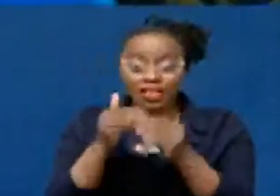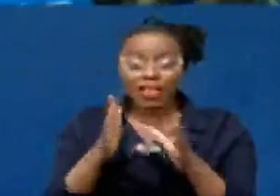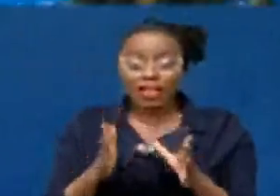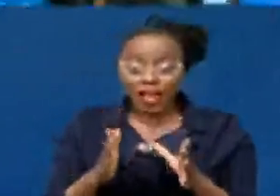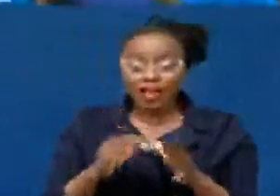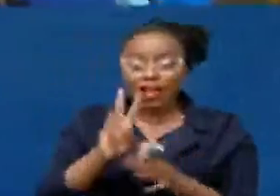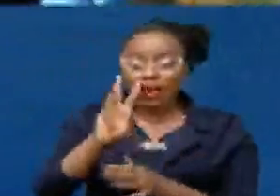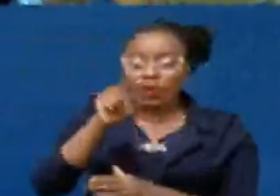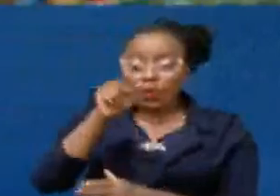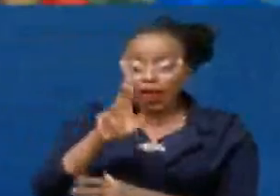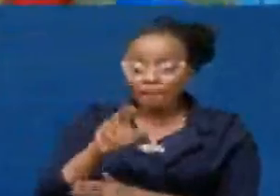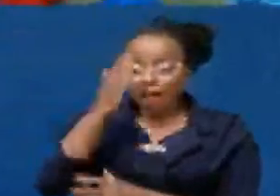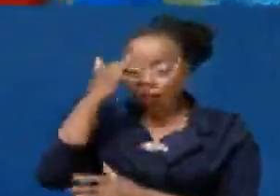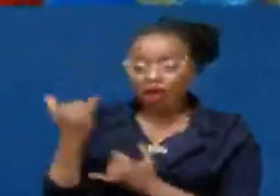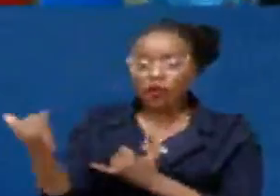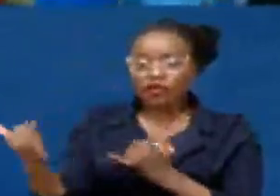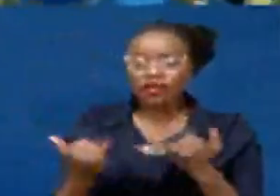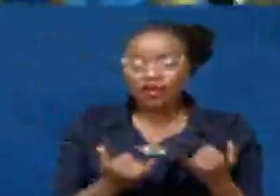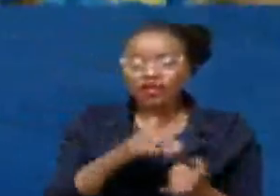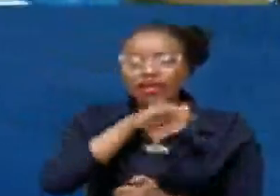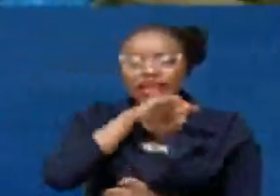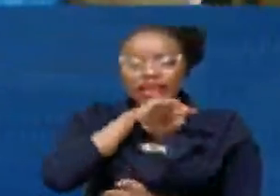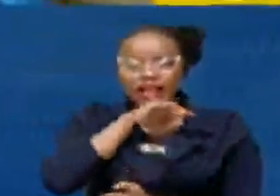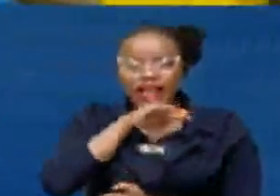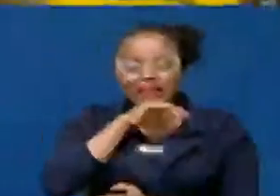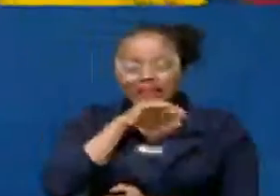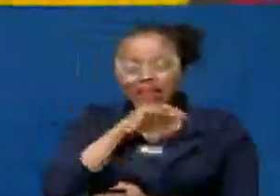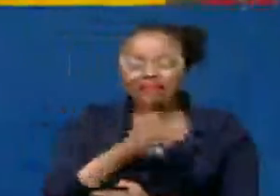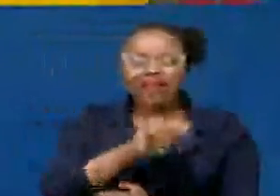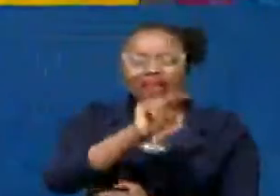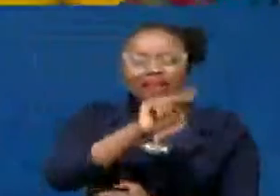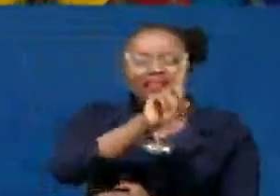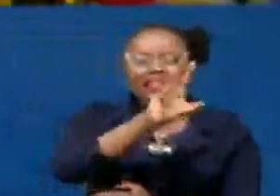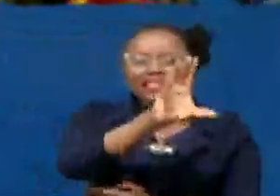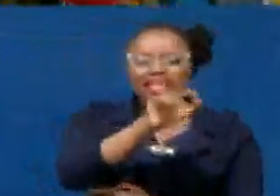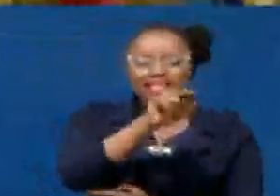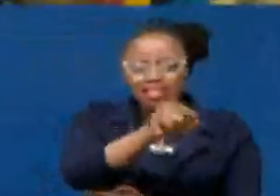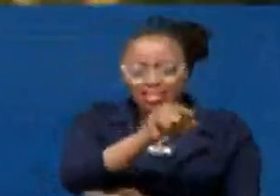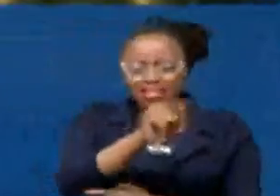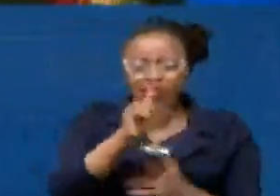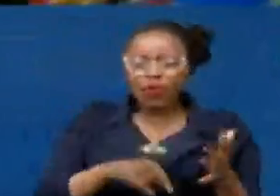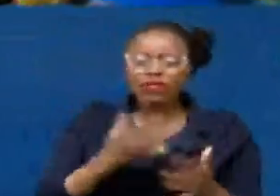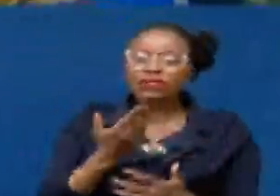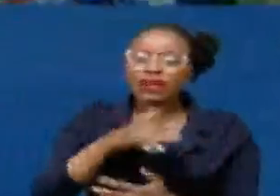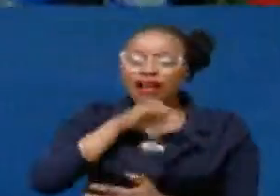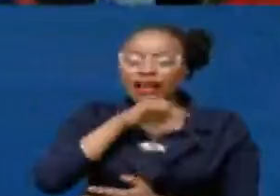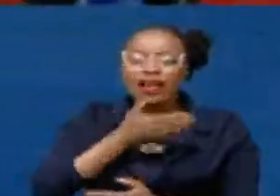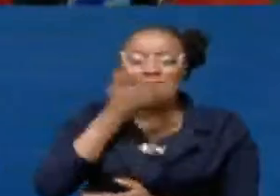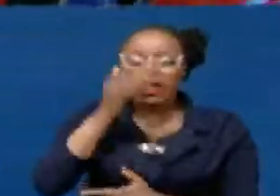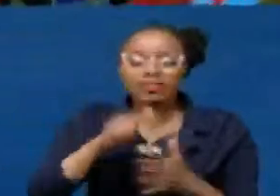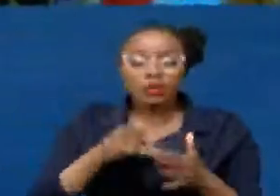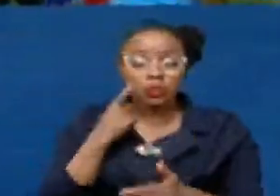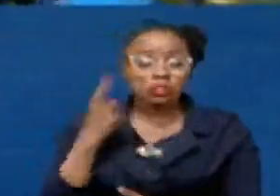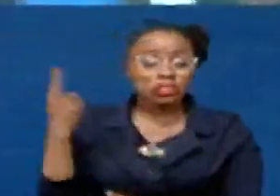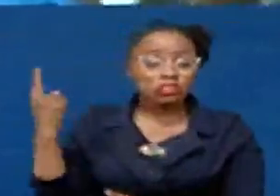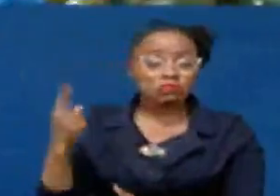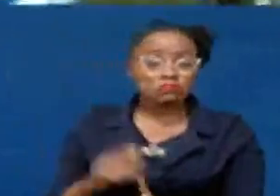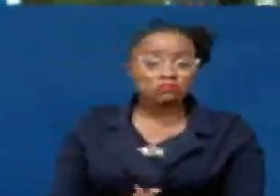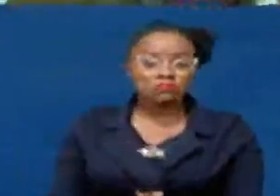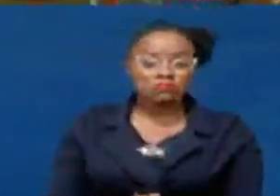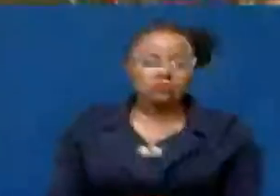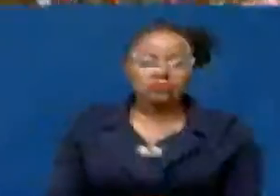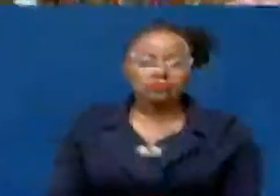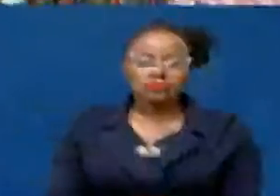why Wiper was inviting Raila Odinga to the NDC. And this is what Raila Odinga had to say.